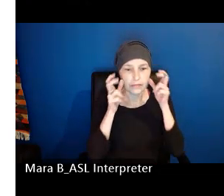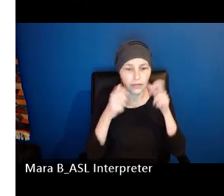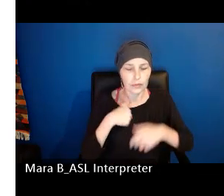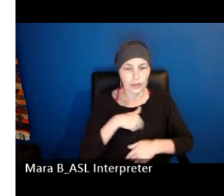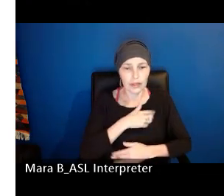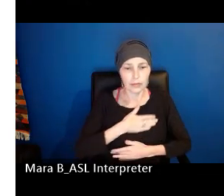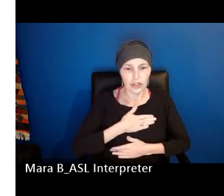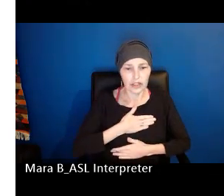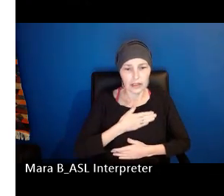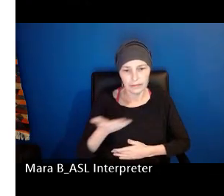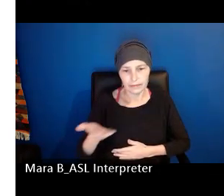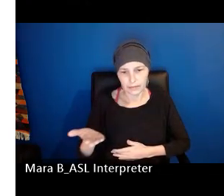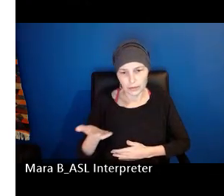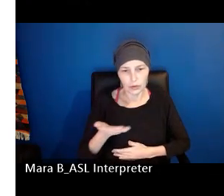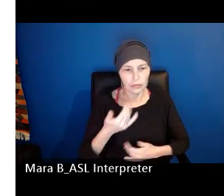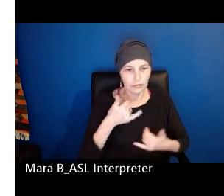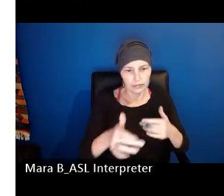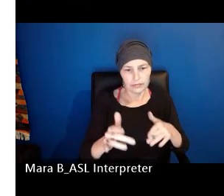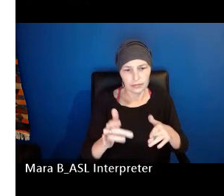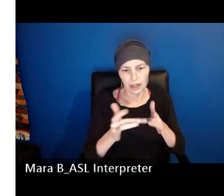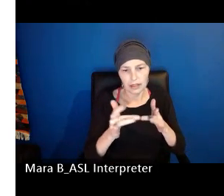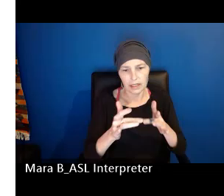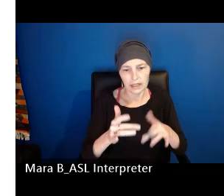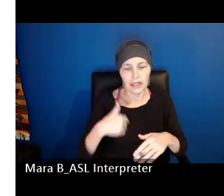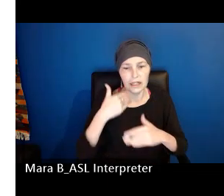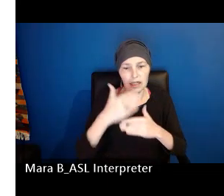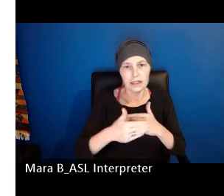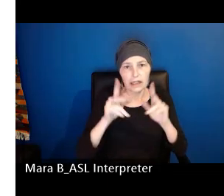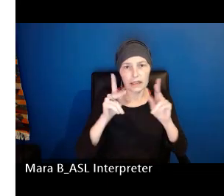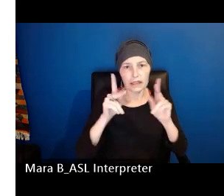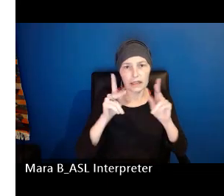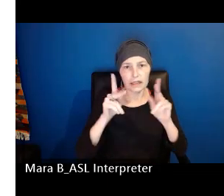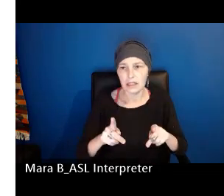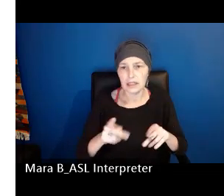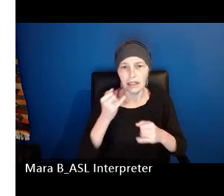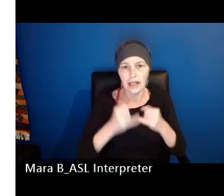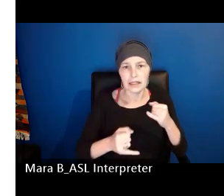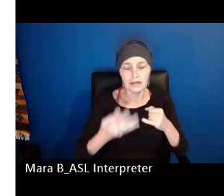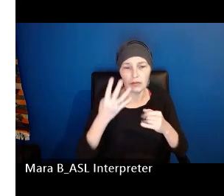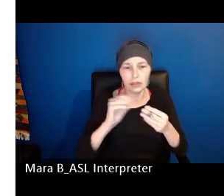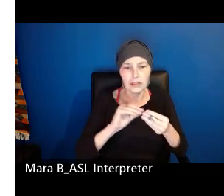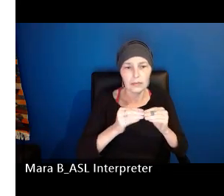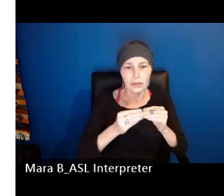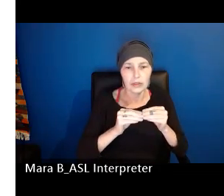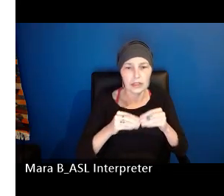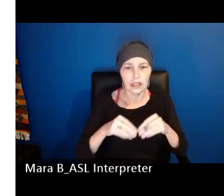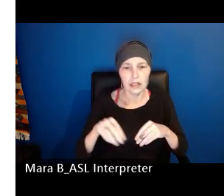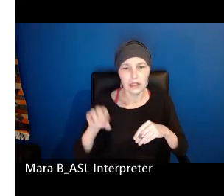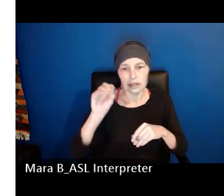calling. The next person who is called by their phone, the last 4 digits is